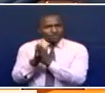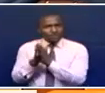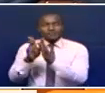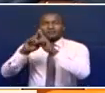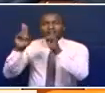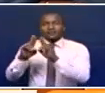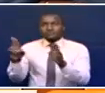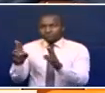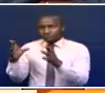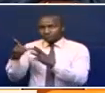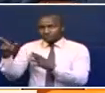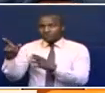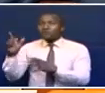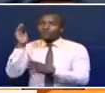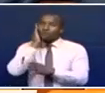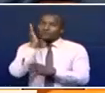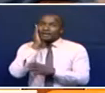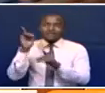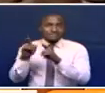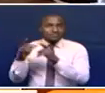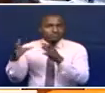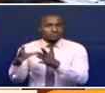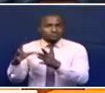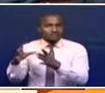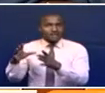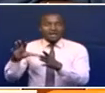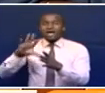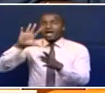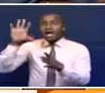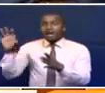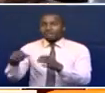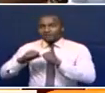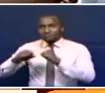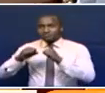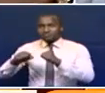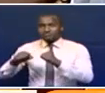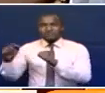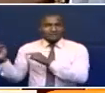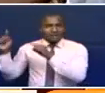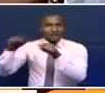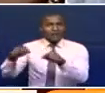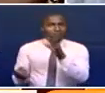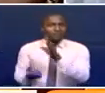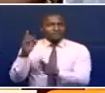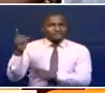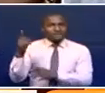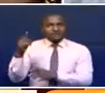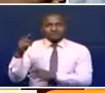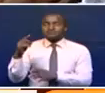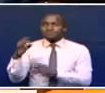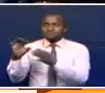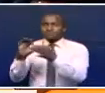international interlocutors, Kofi Annan and the team, African eminent personalities, then we formed the first grand coalition